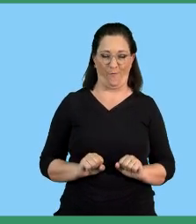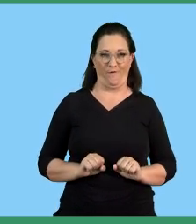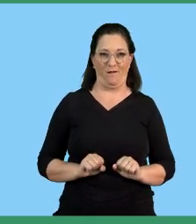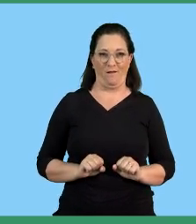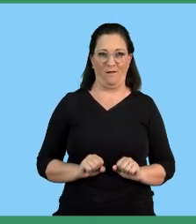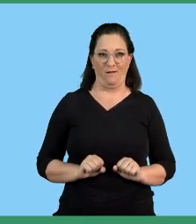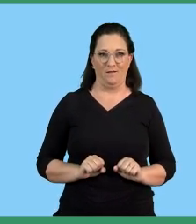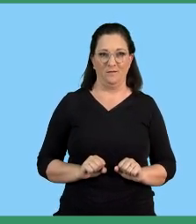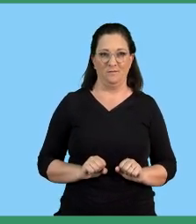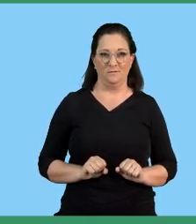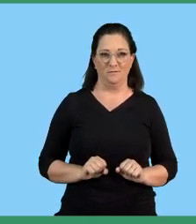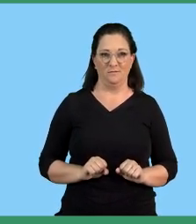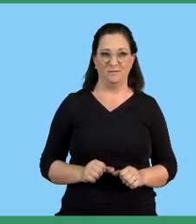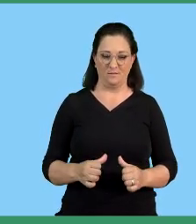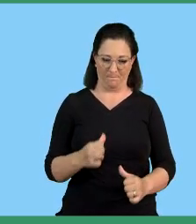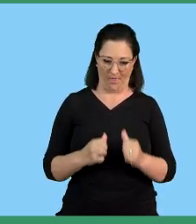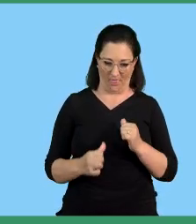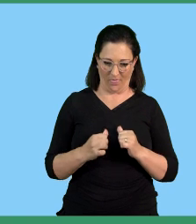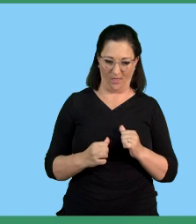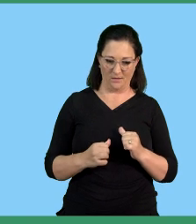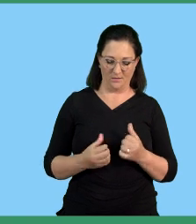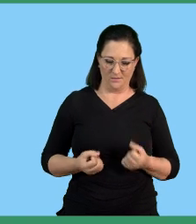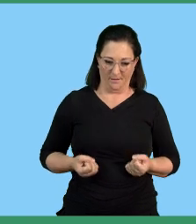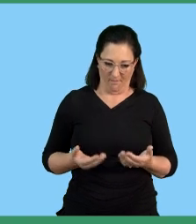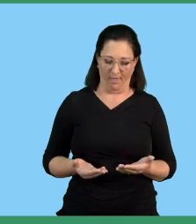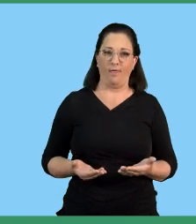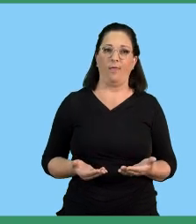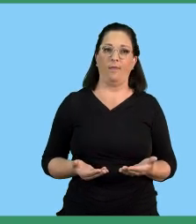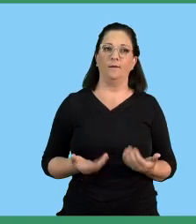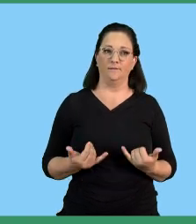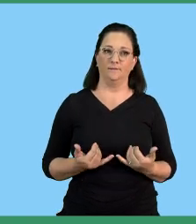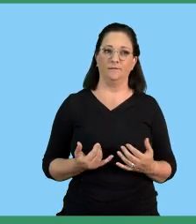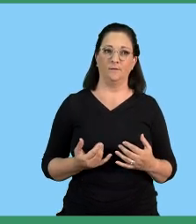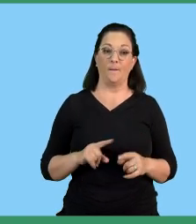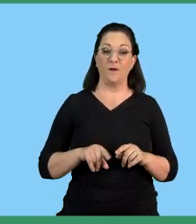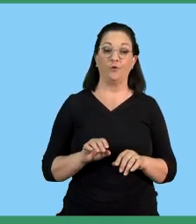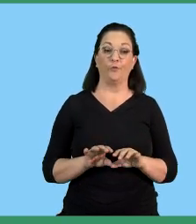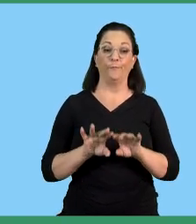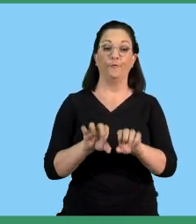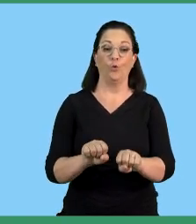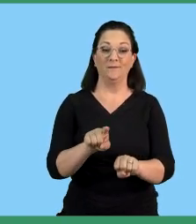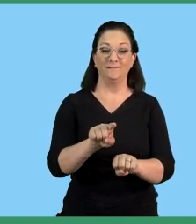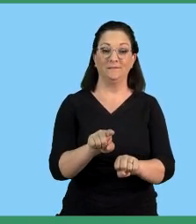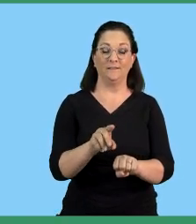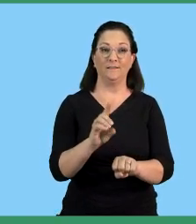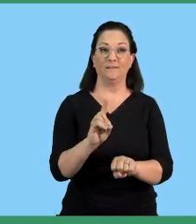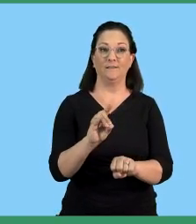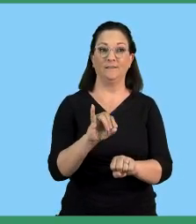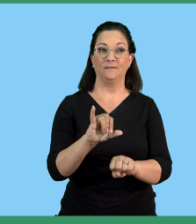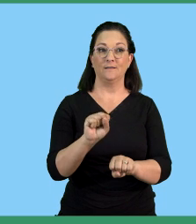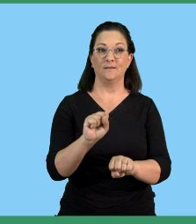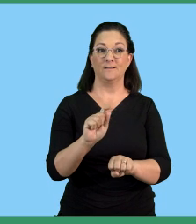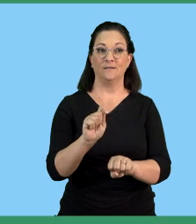confuse. So we are taking over, we are going backward, our supplier. But remember, with forward, we are taking over what?